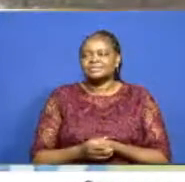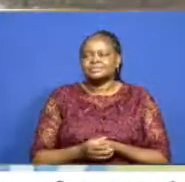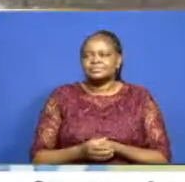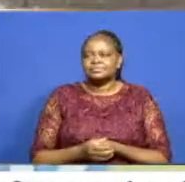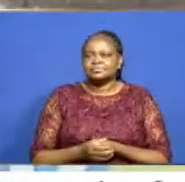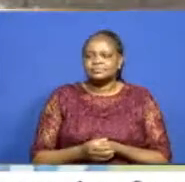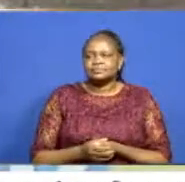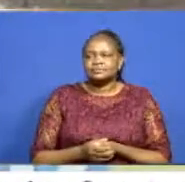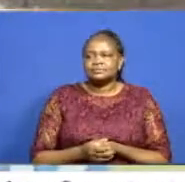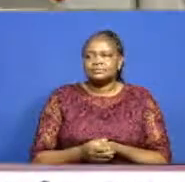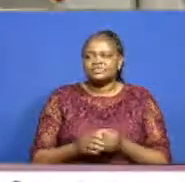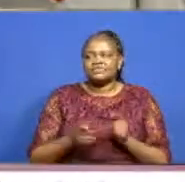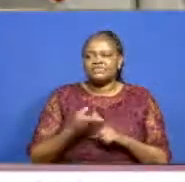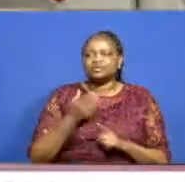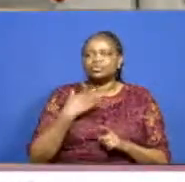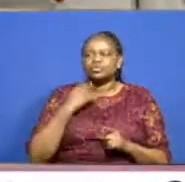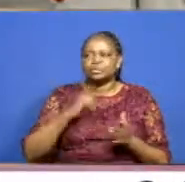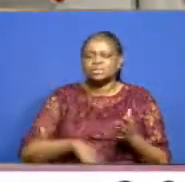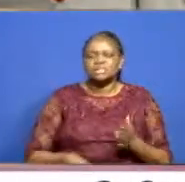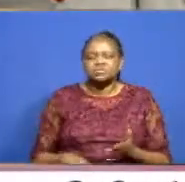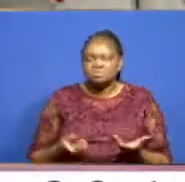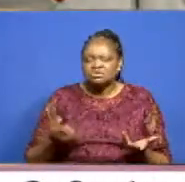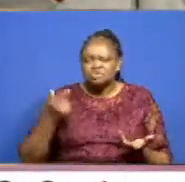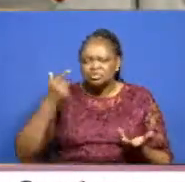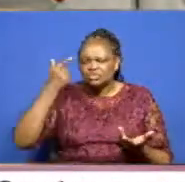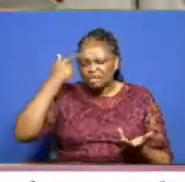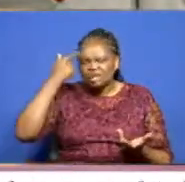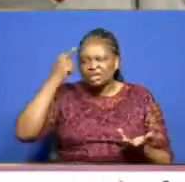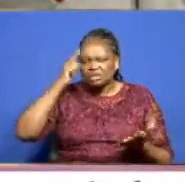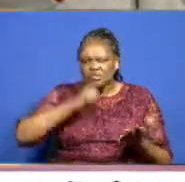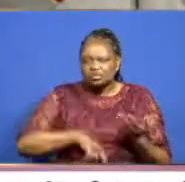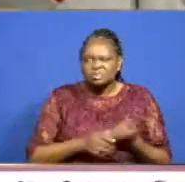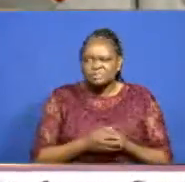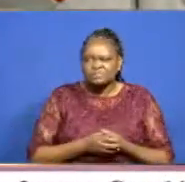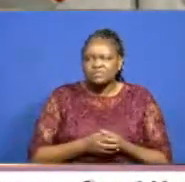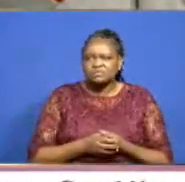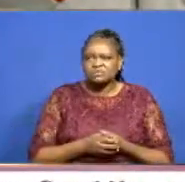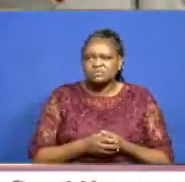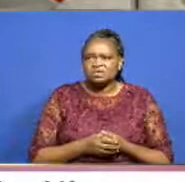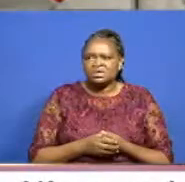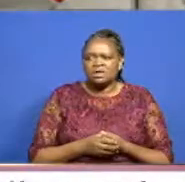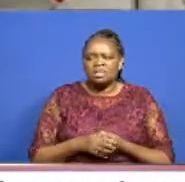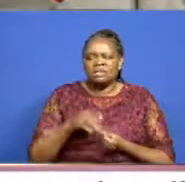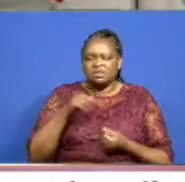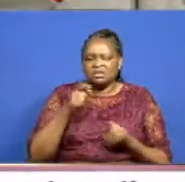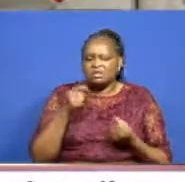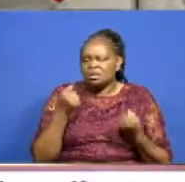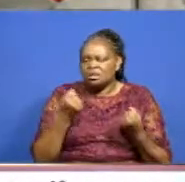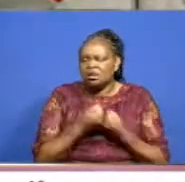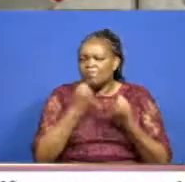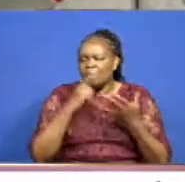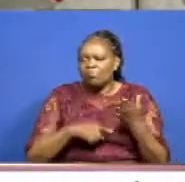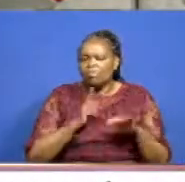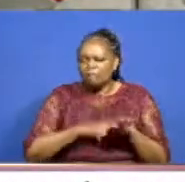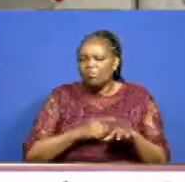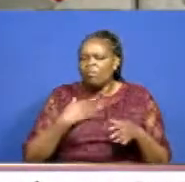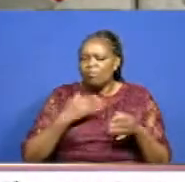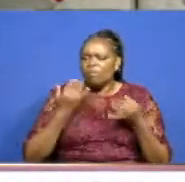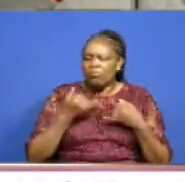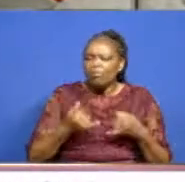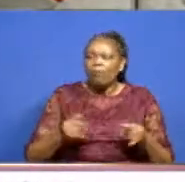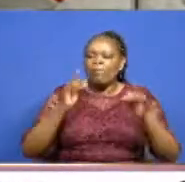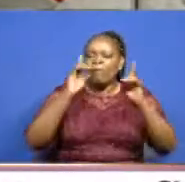Ndoro, I just want to ask you, how do you think, Akello, this is going to play out when we want to implement the